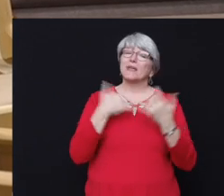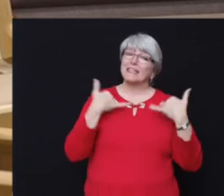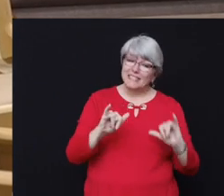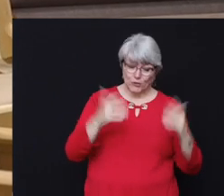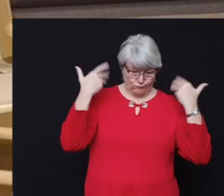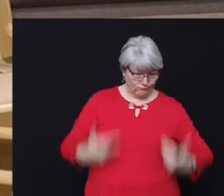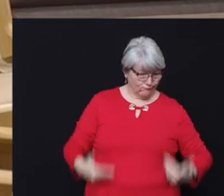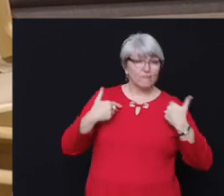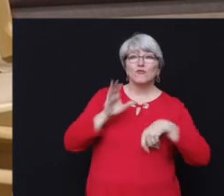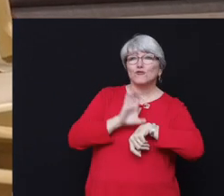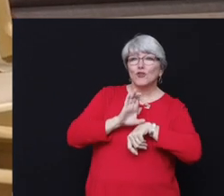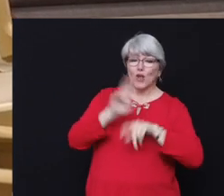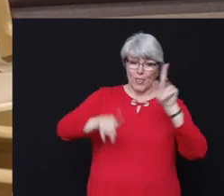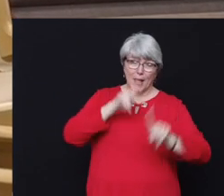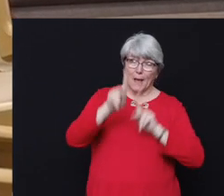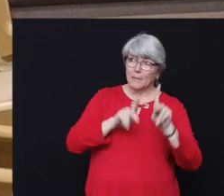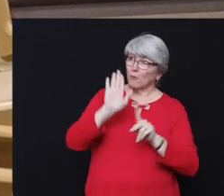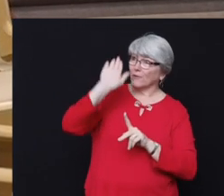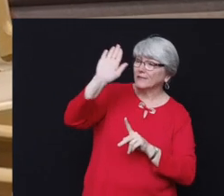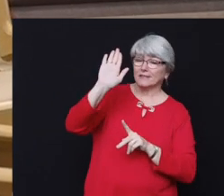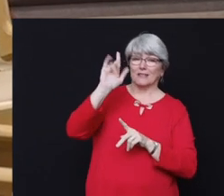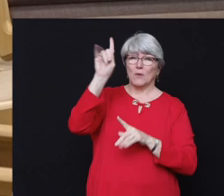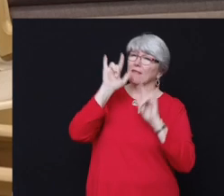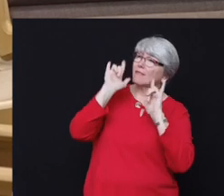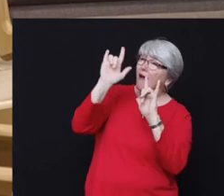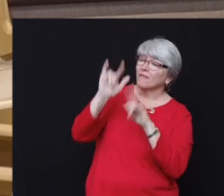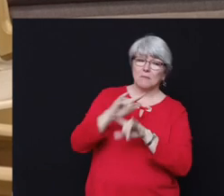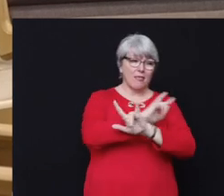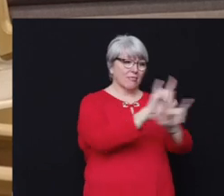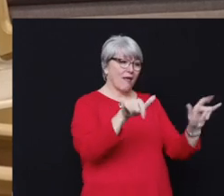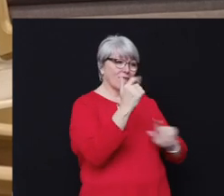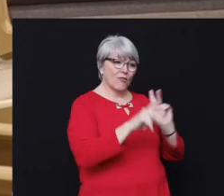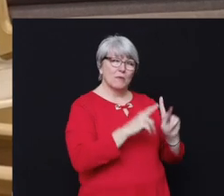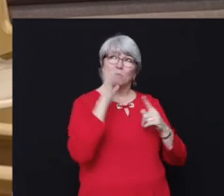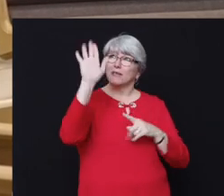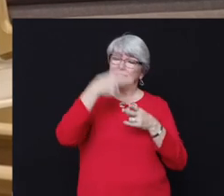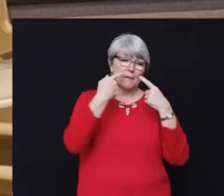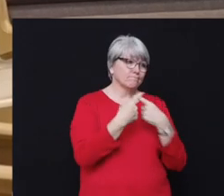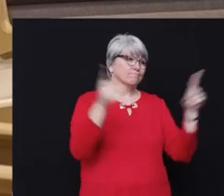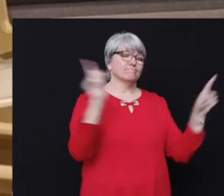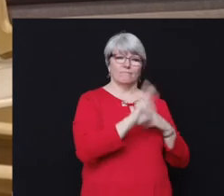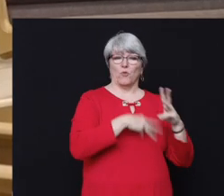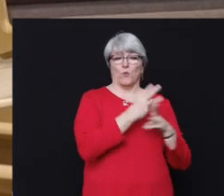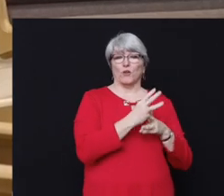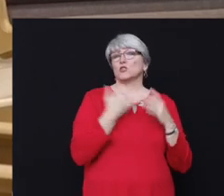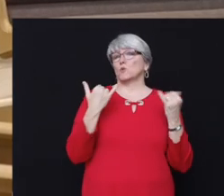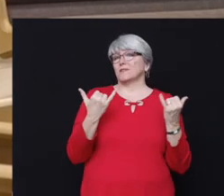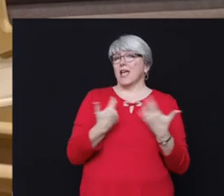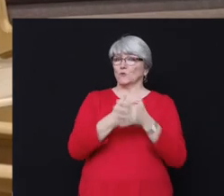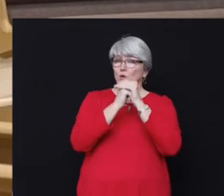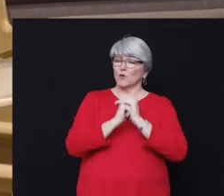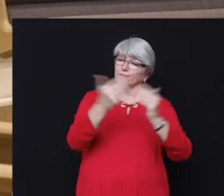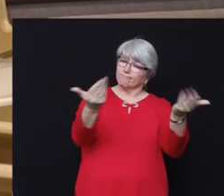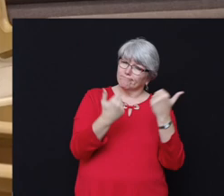church and we continue to be the people of God who love Him and love others and proclaim His name to our world. So today as we worship, we